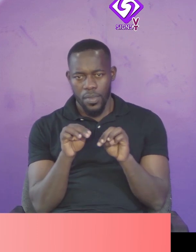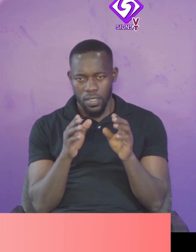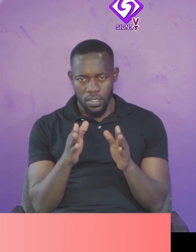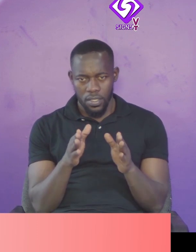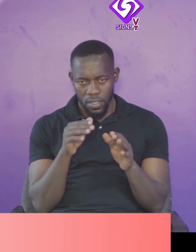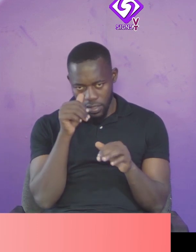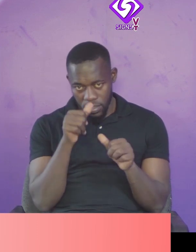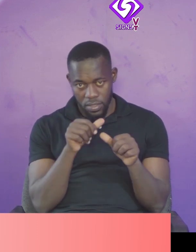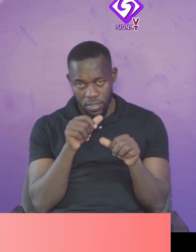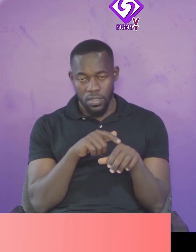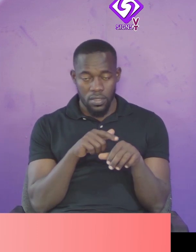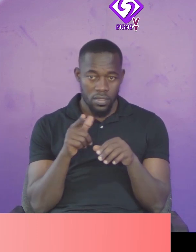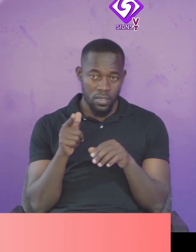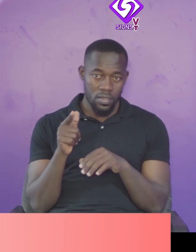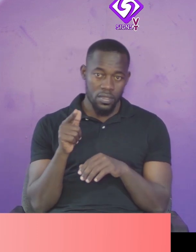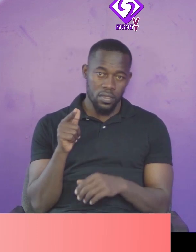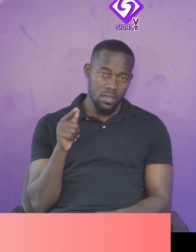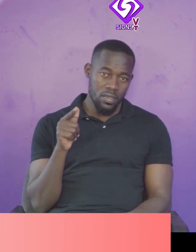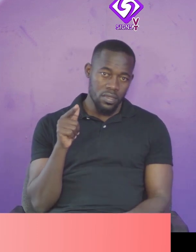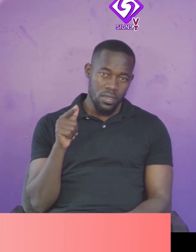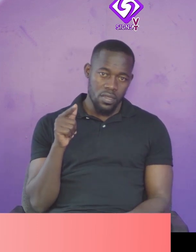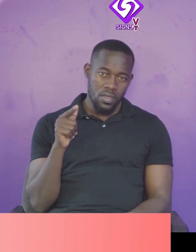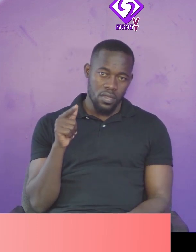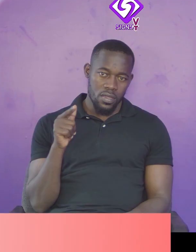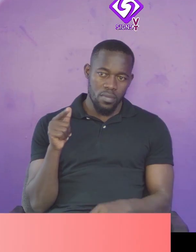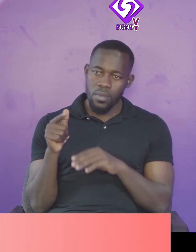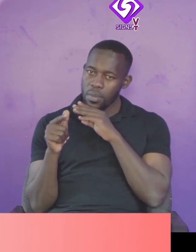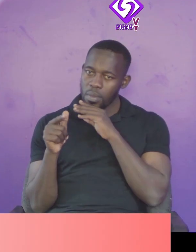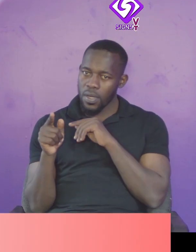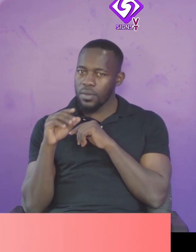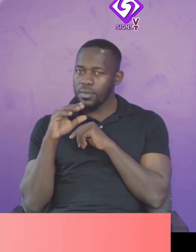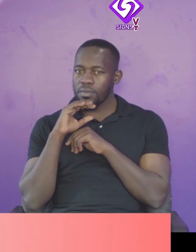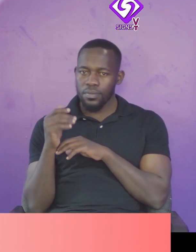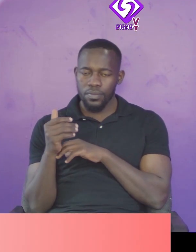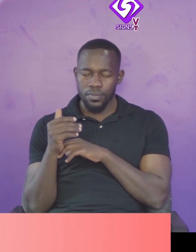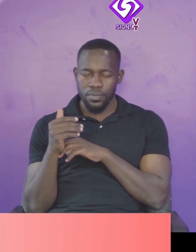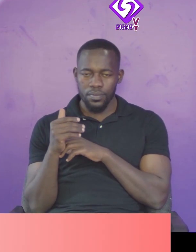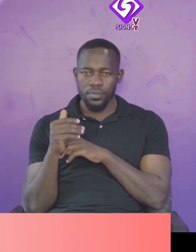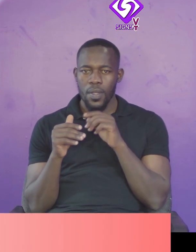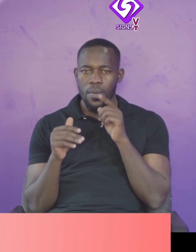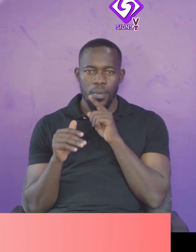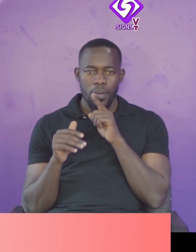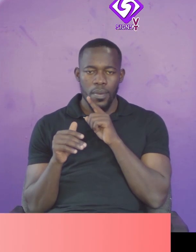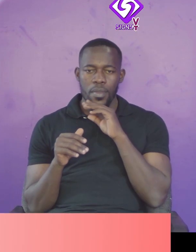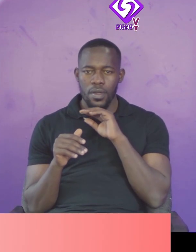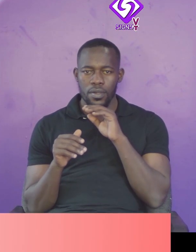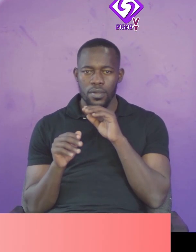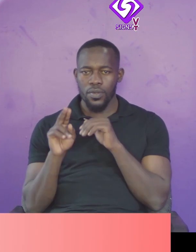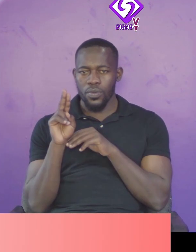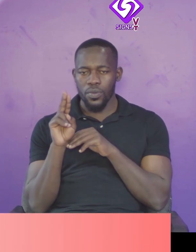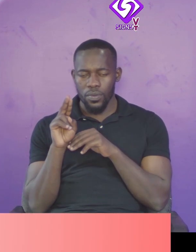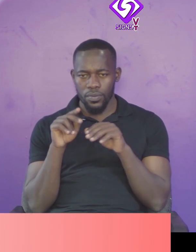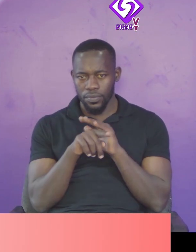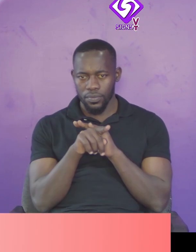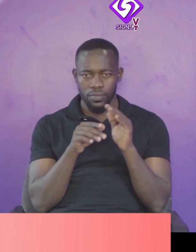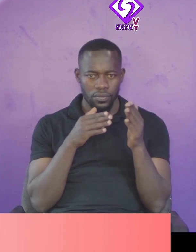Manchester United, Maino was playing and he was shining. I remember the last goal Maino scored was against Wolves. Yeah.